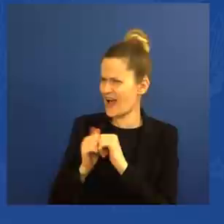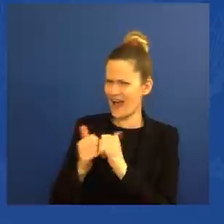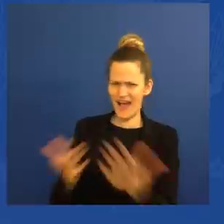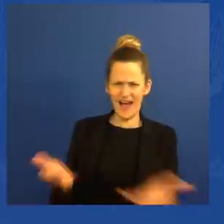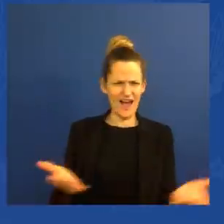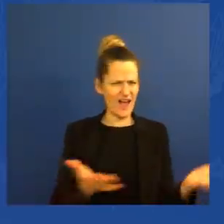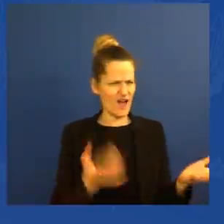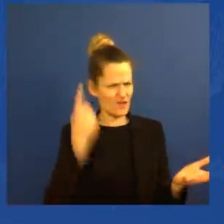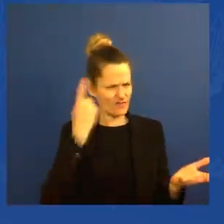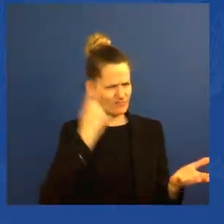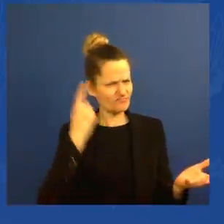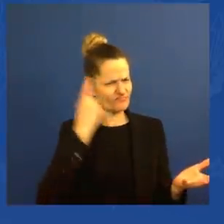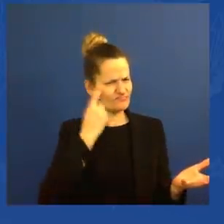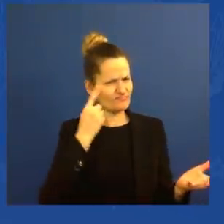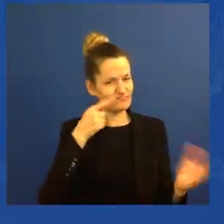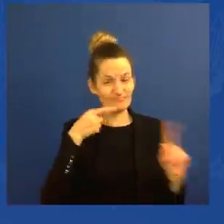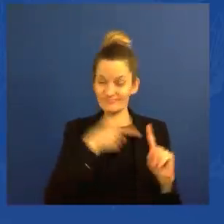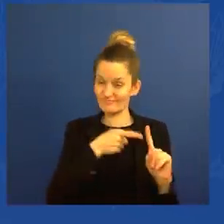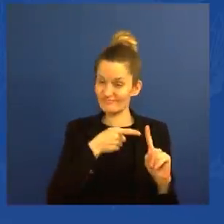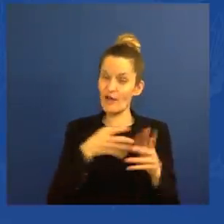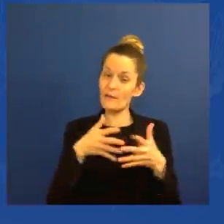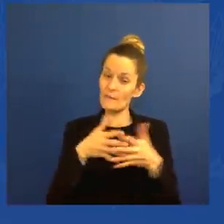house.